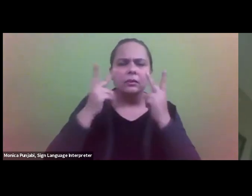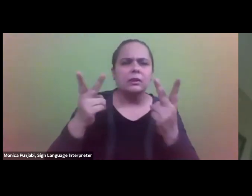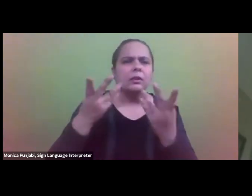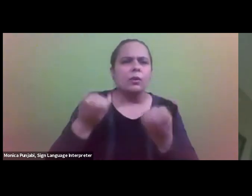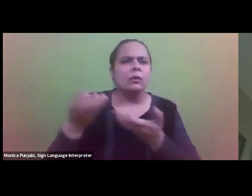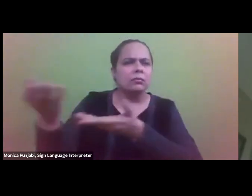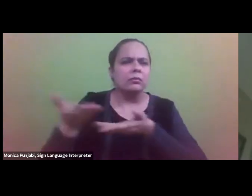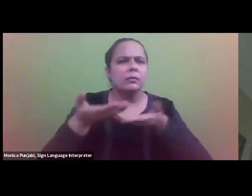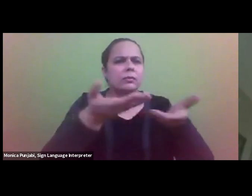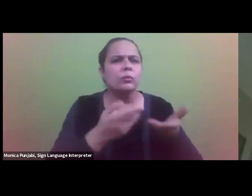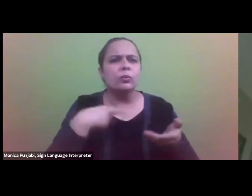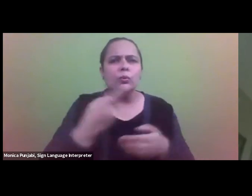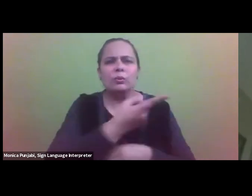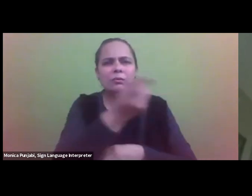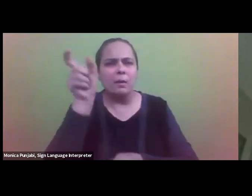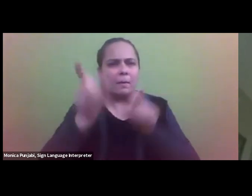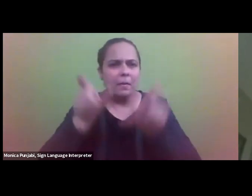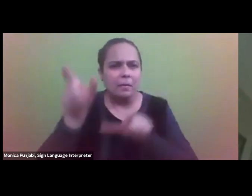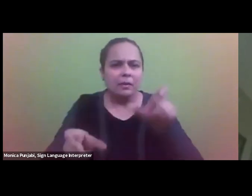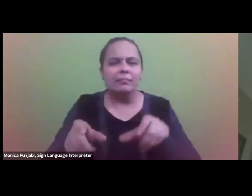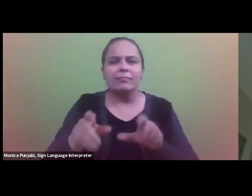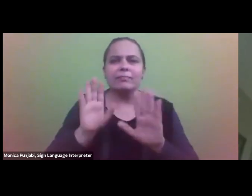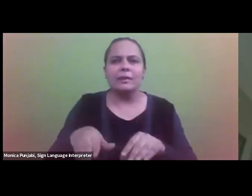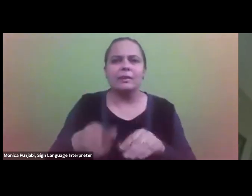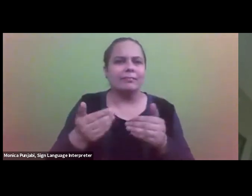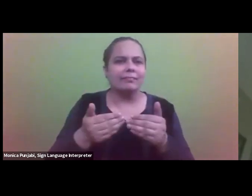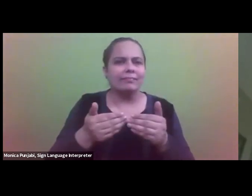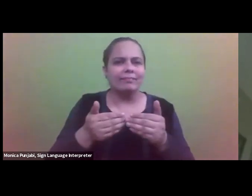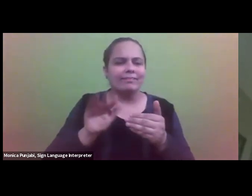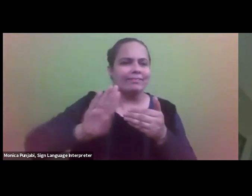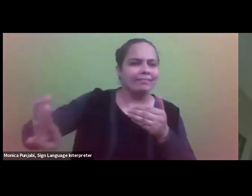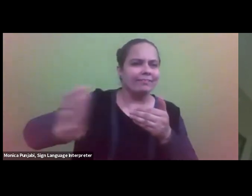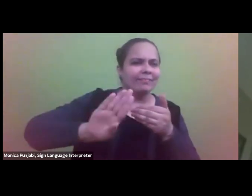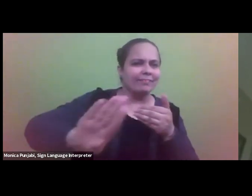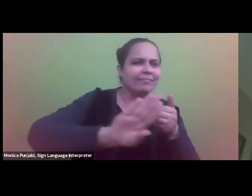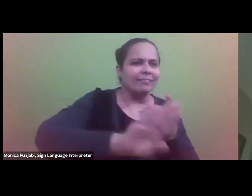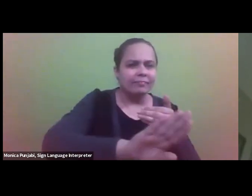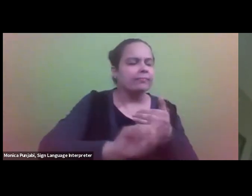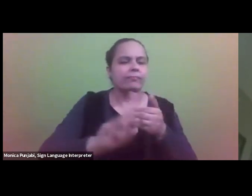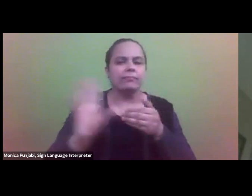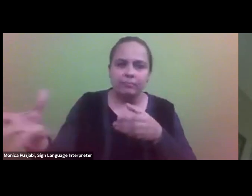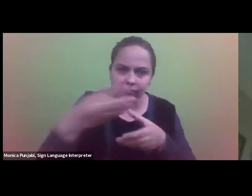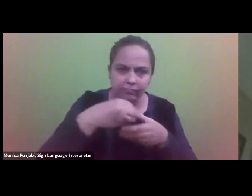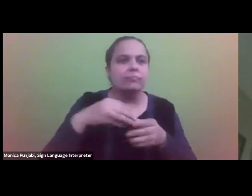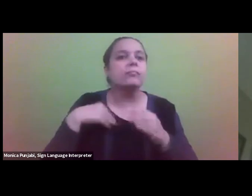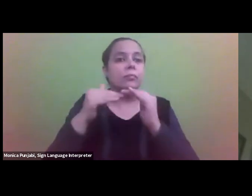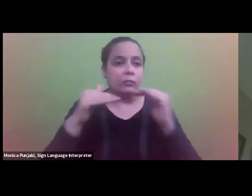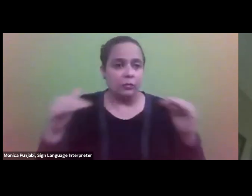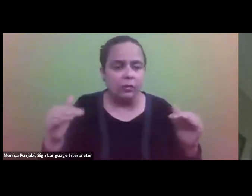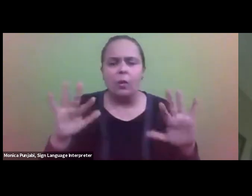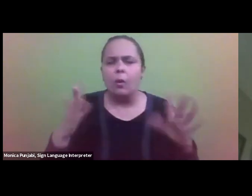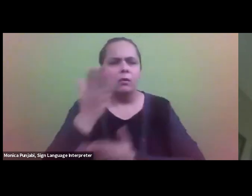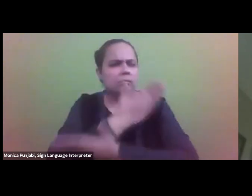compounding LGBTQI plus identities with additional identities such as caste, disability, and